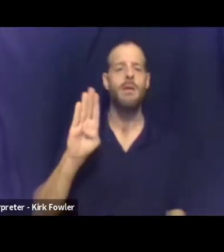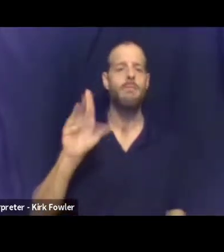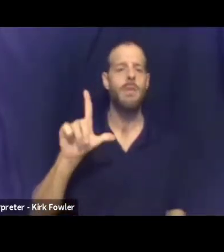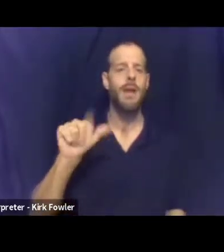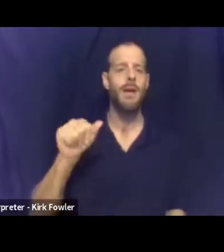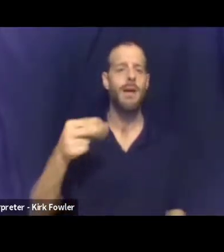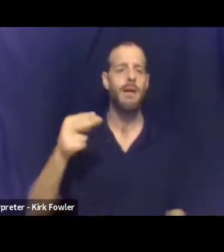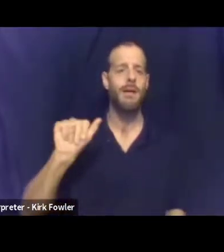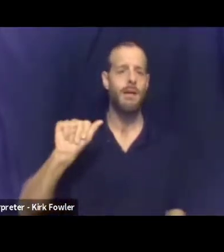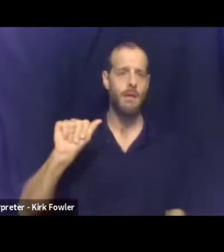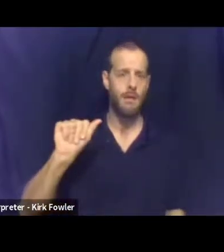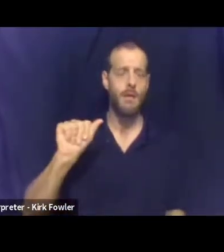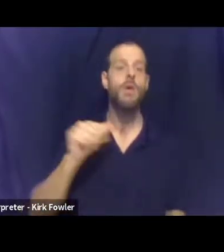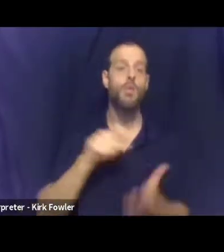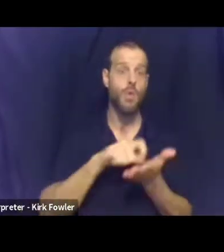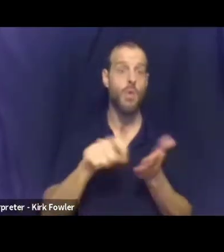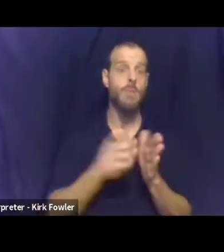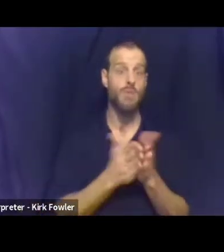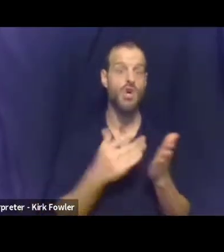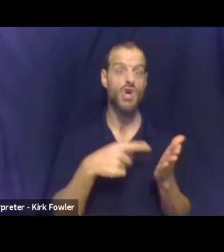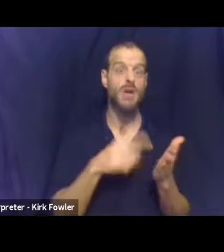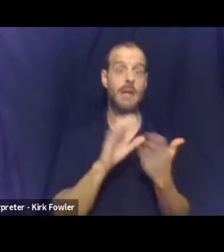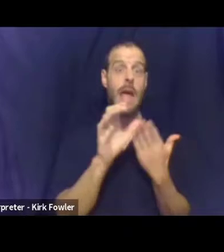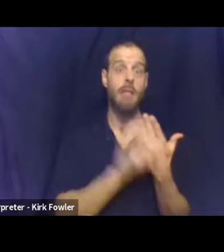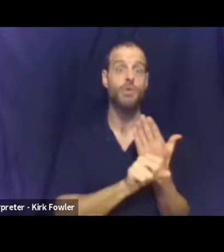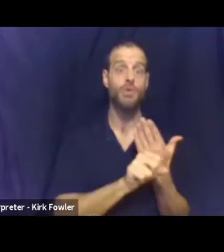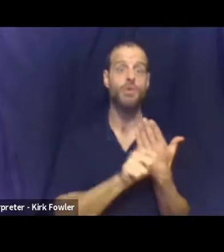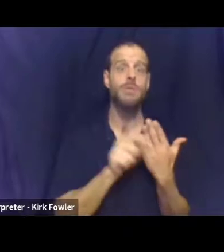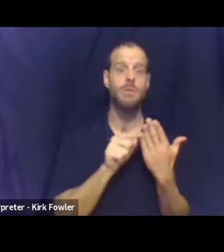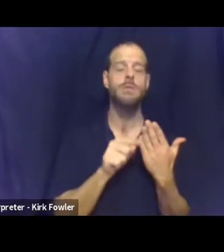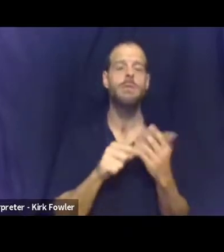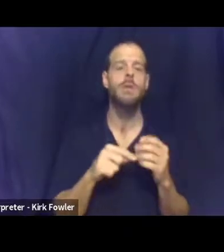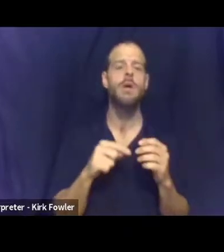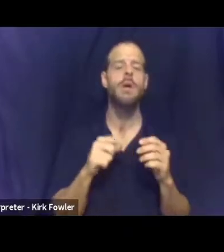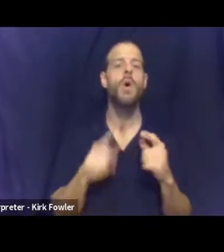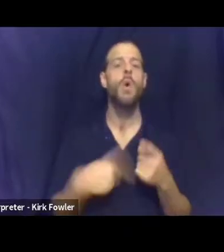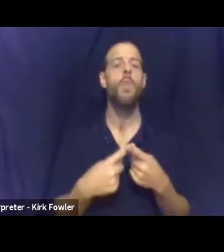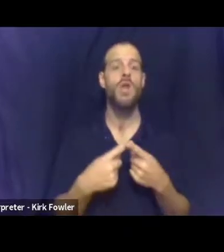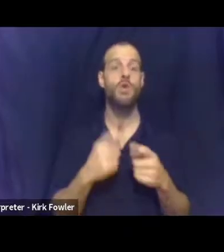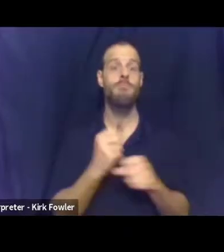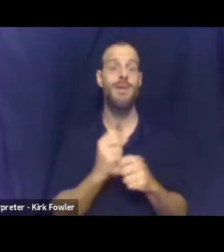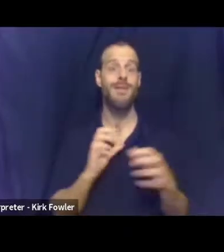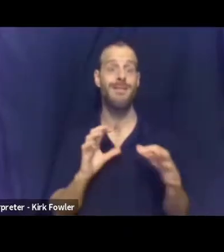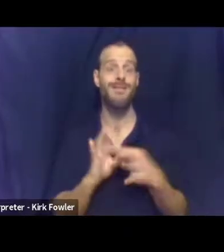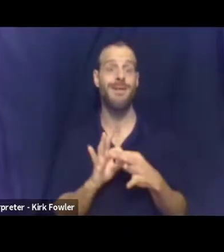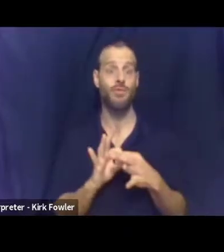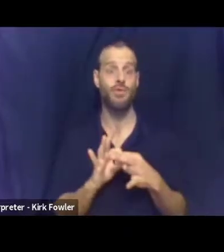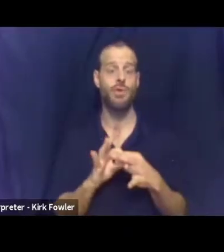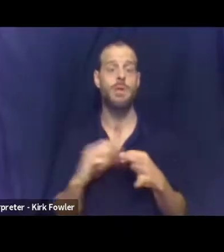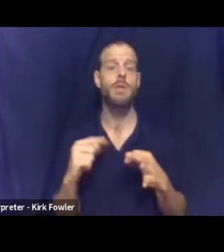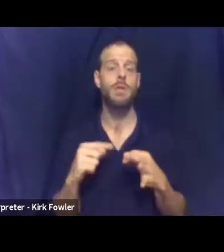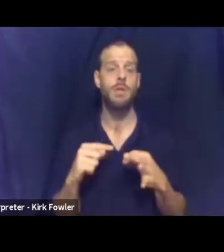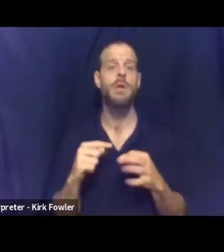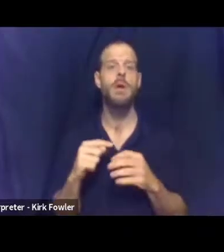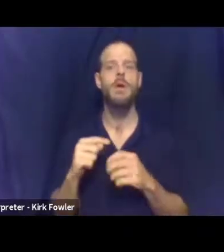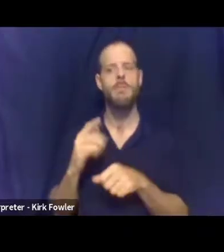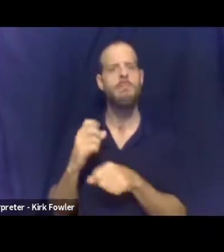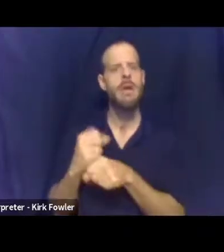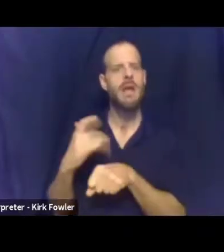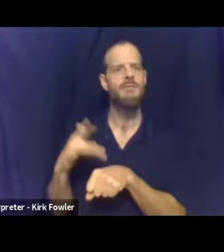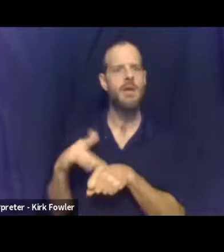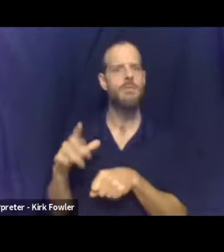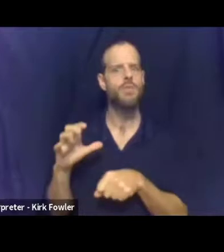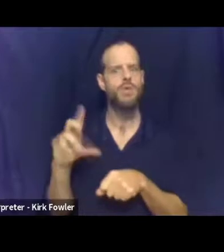making those connections to symbols, um, any symbol system, we make it available to the child. And so if a child is looking to talk about